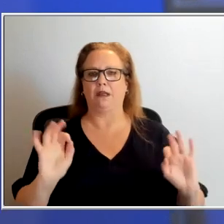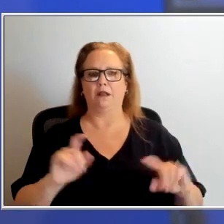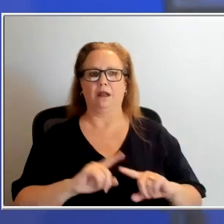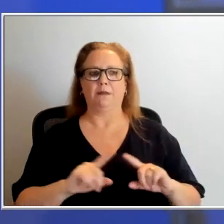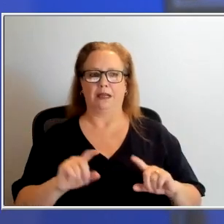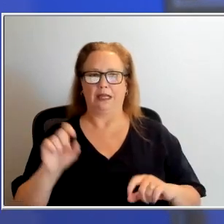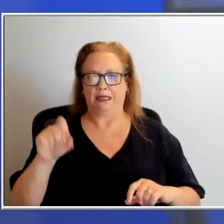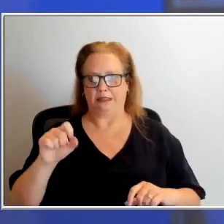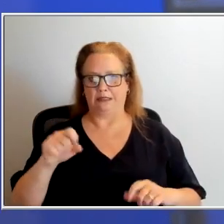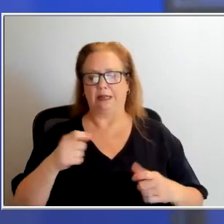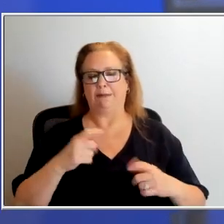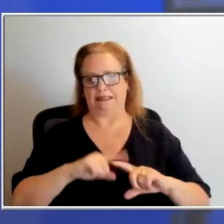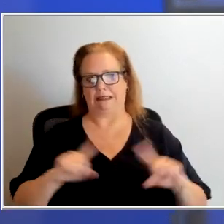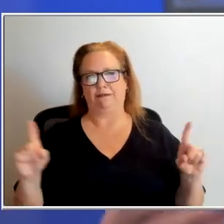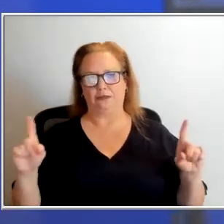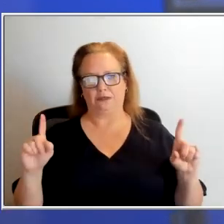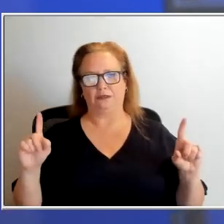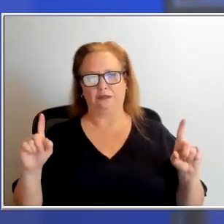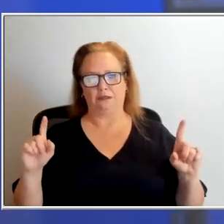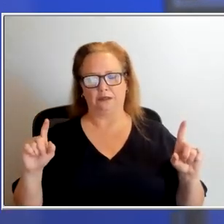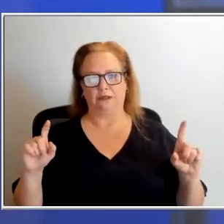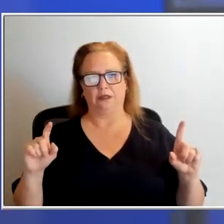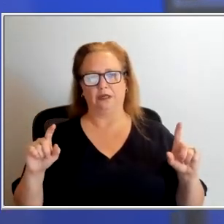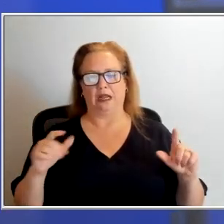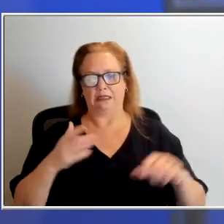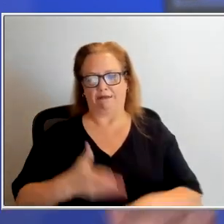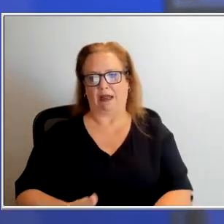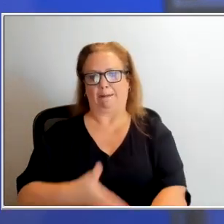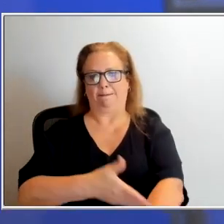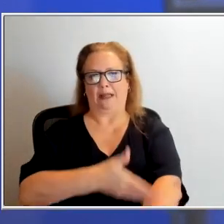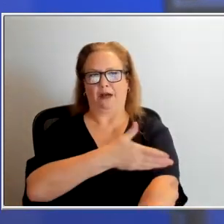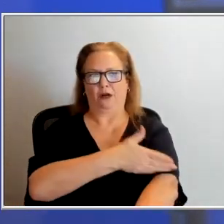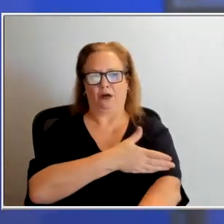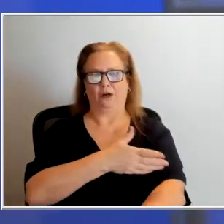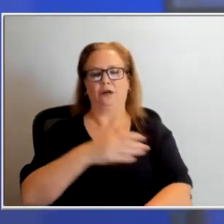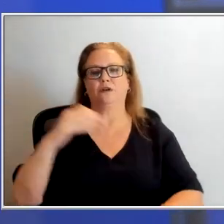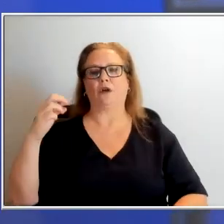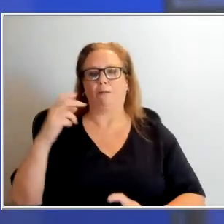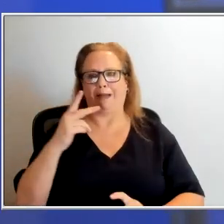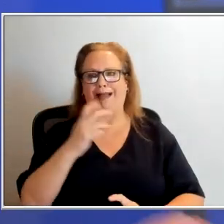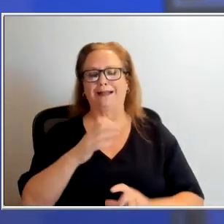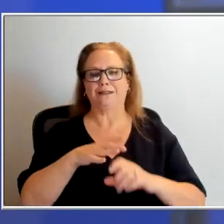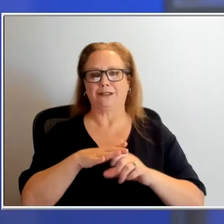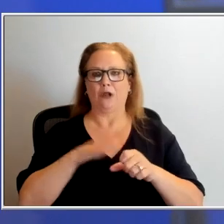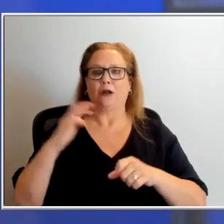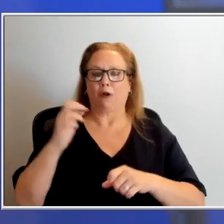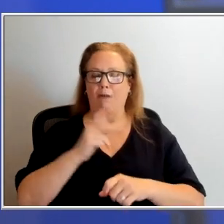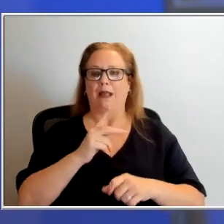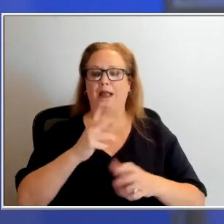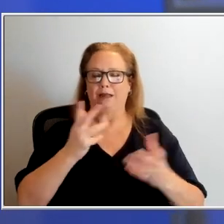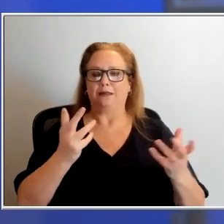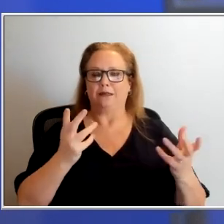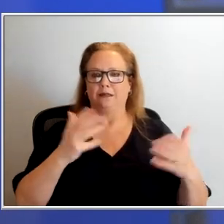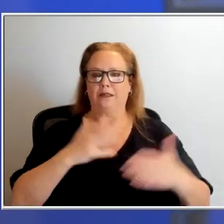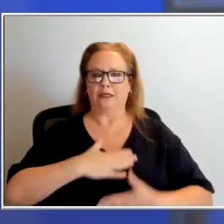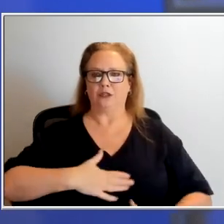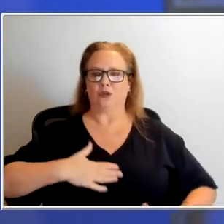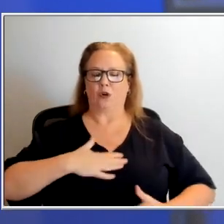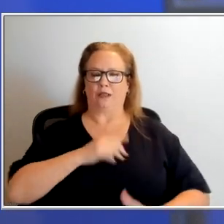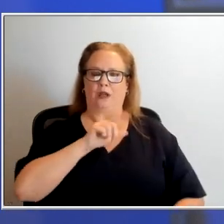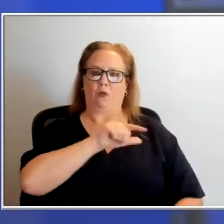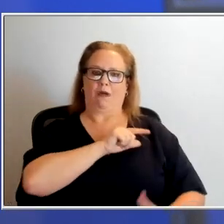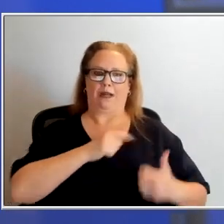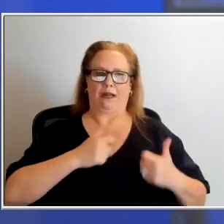It makes a difference. And as I've gotten better, to be able to return, and to enjoy that quality of life has